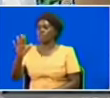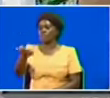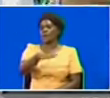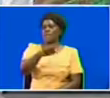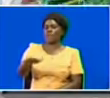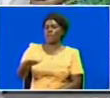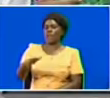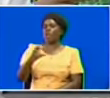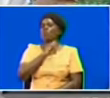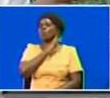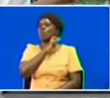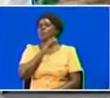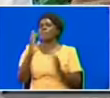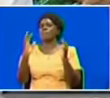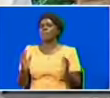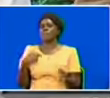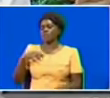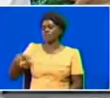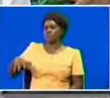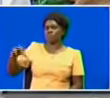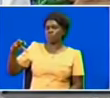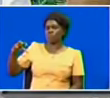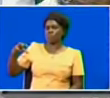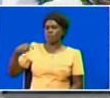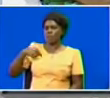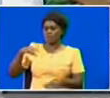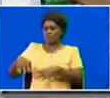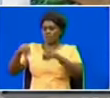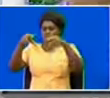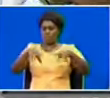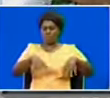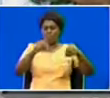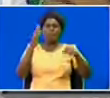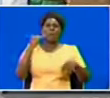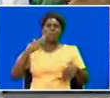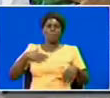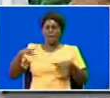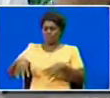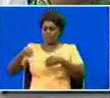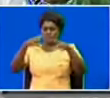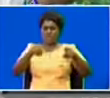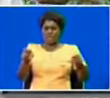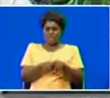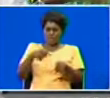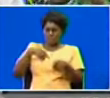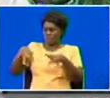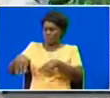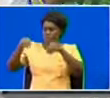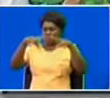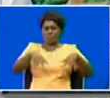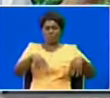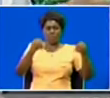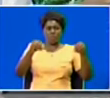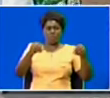My biggest complaint is actually, I'm a son of a hawker. My mother was a hawker. I was a hawker. And Nairobi and Starehe is full of